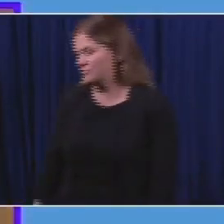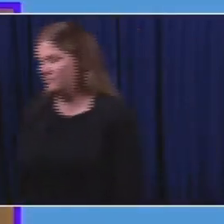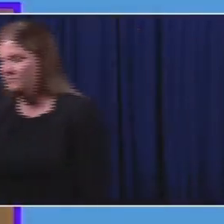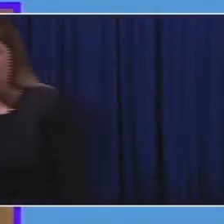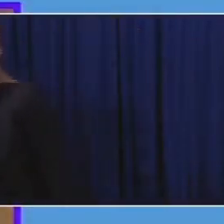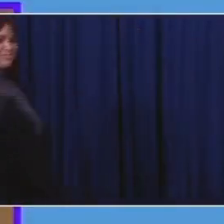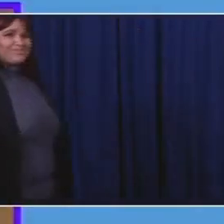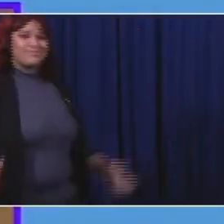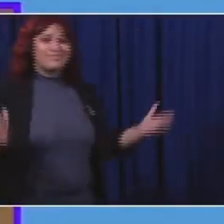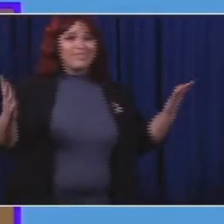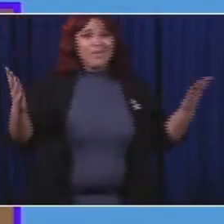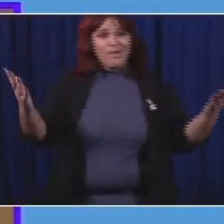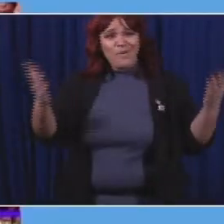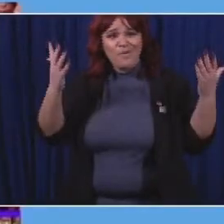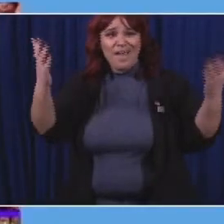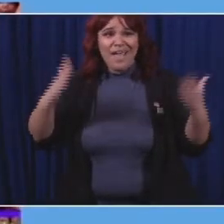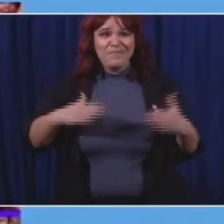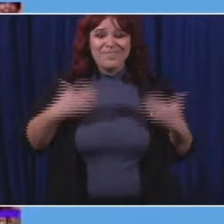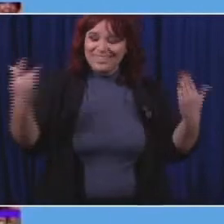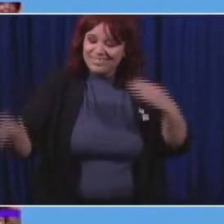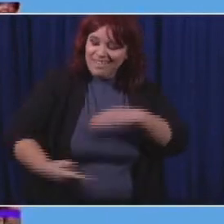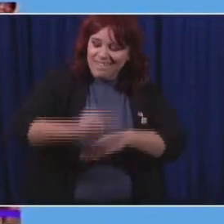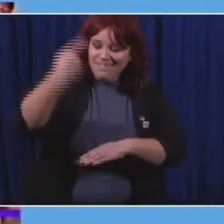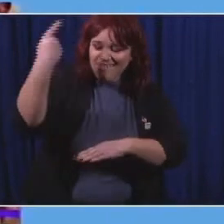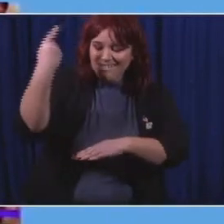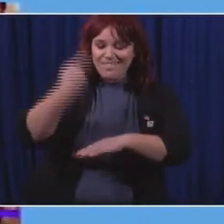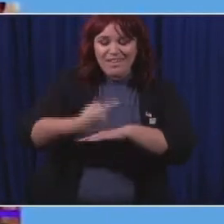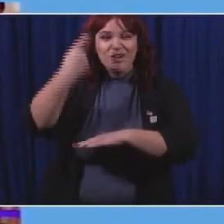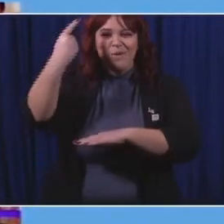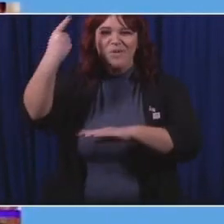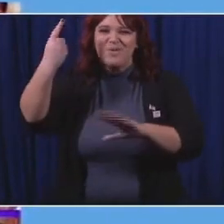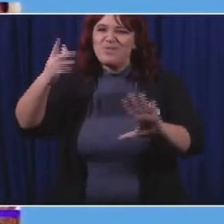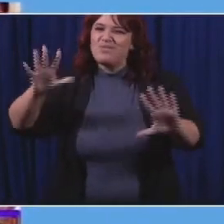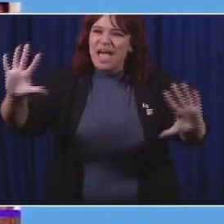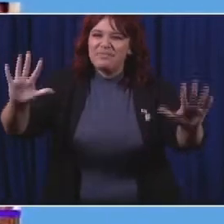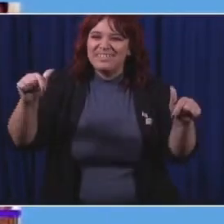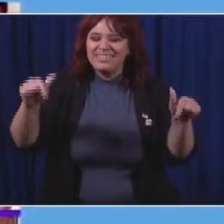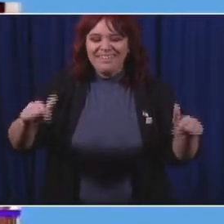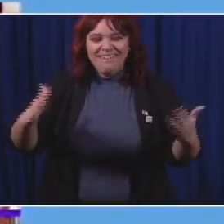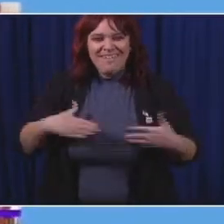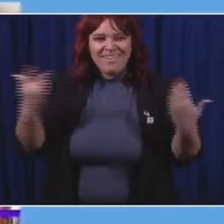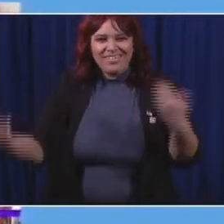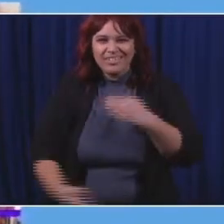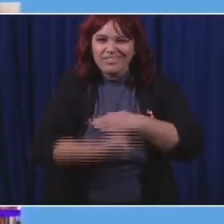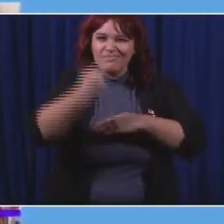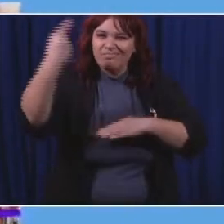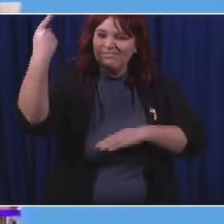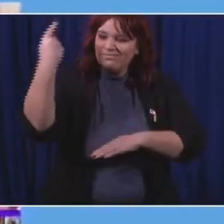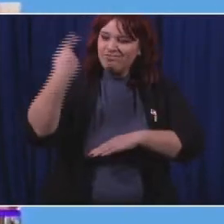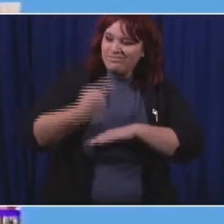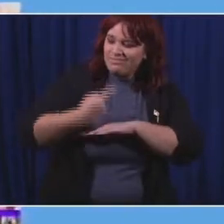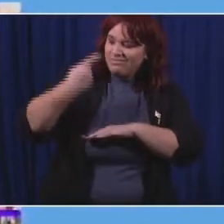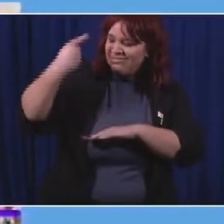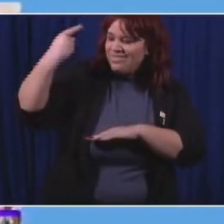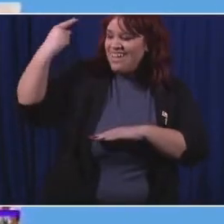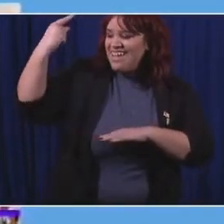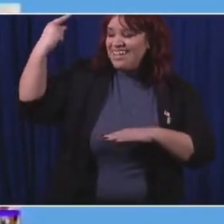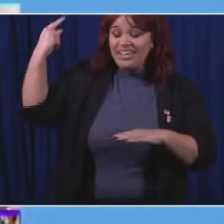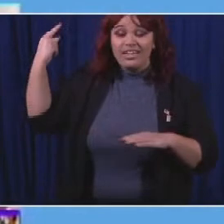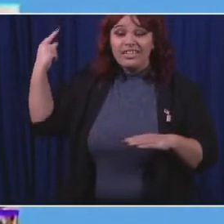Oh, happy day. Oh, happy day. Oh, happy day. Oh,